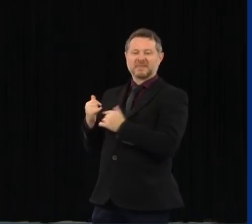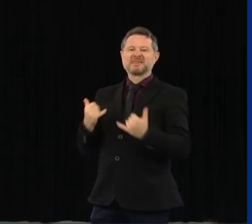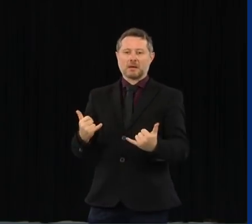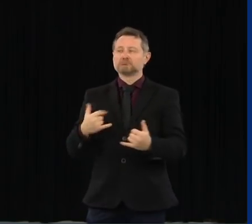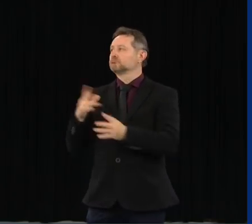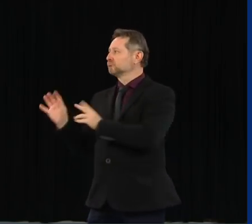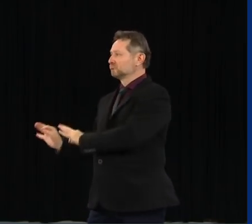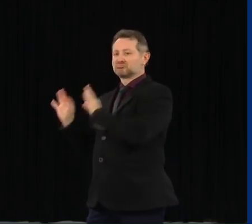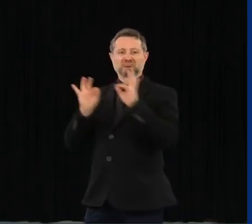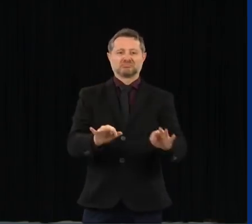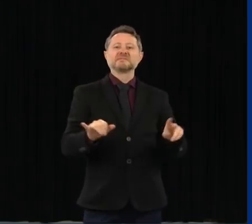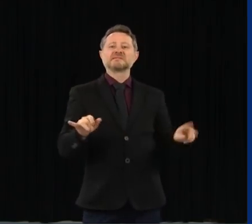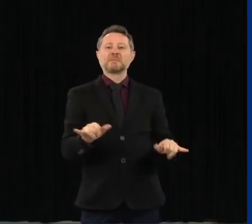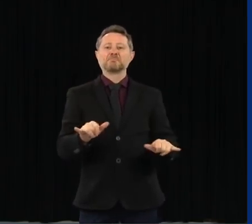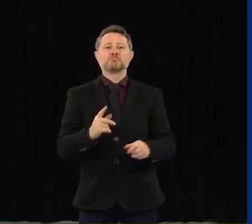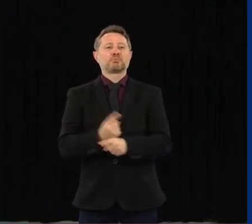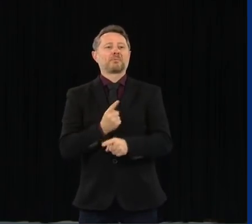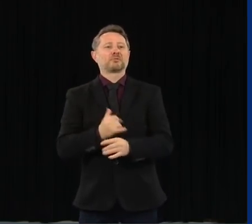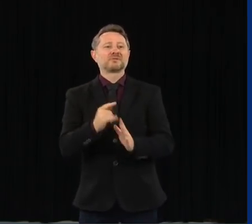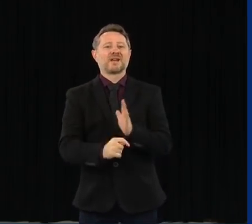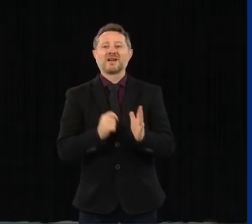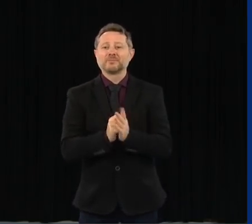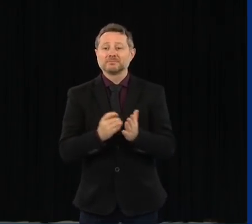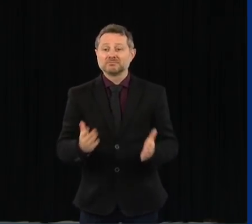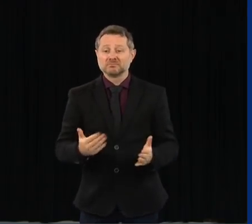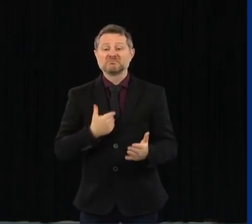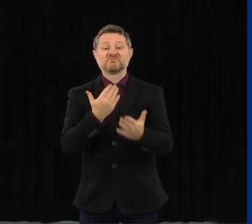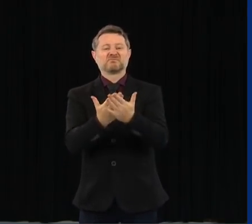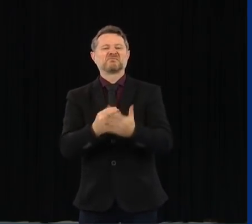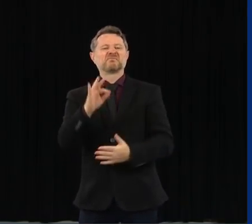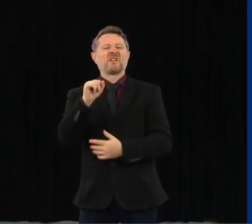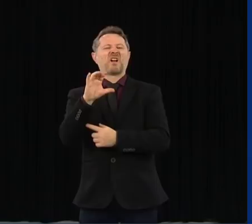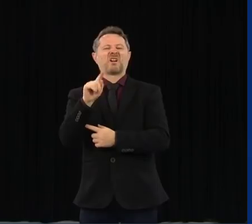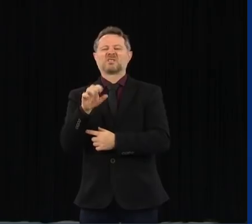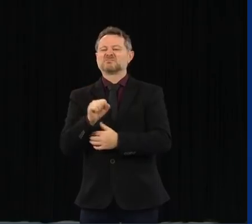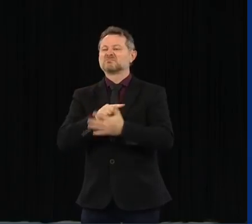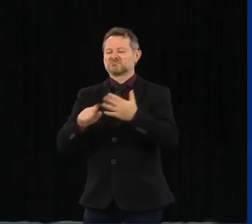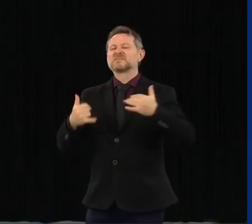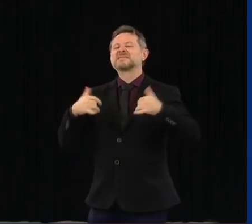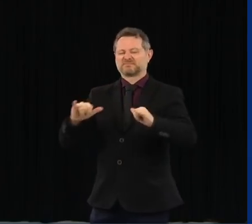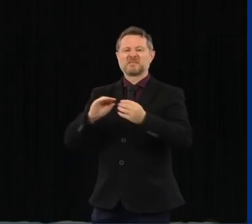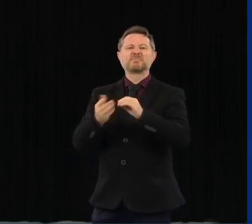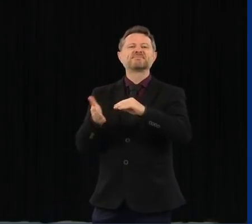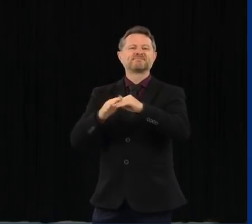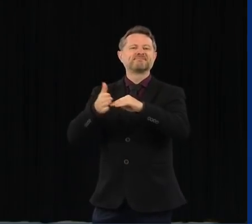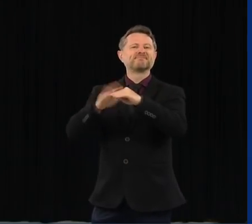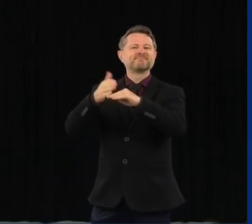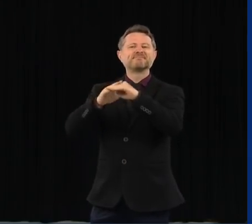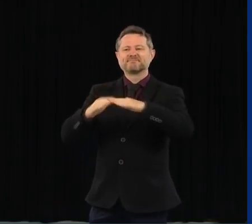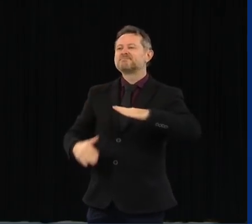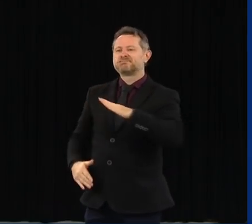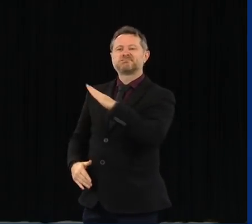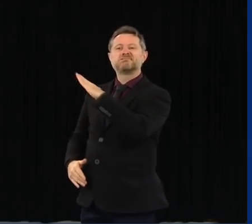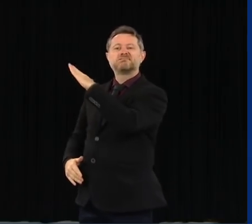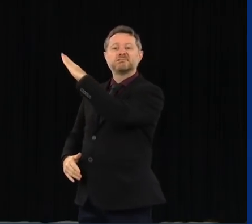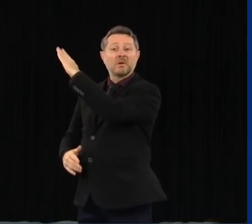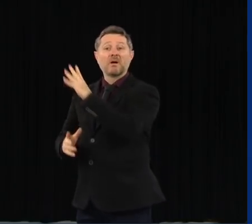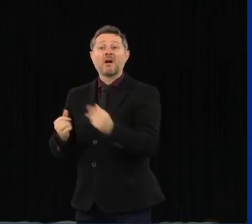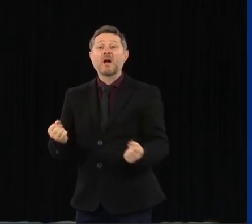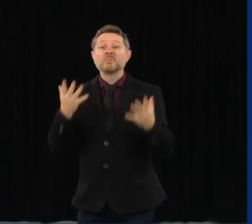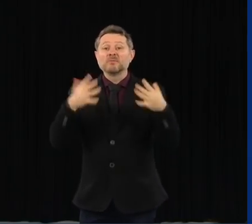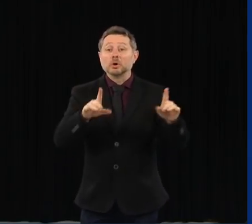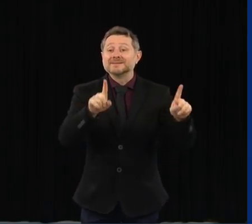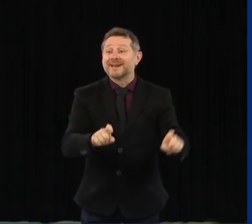The curve continues to go up. The number of tests has reached a new high. We did over